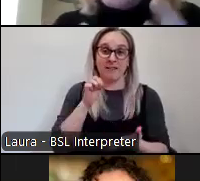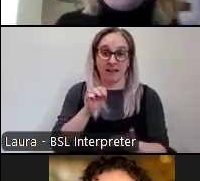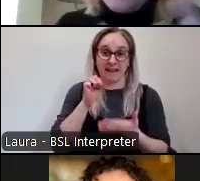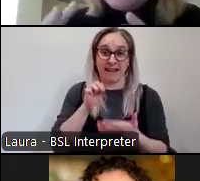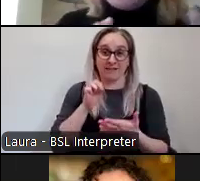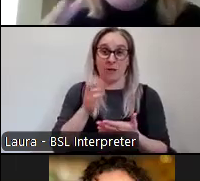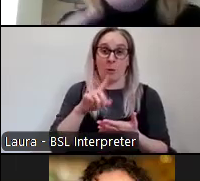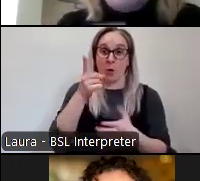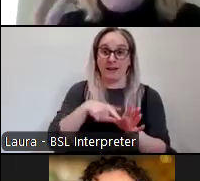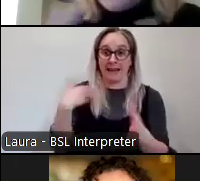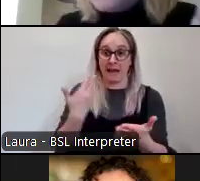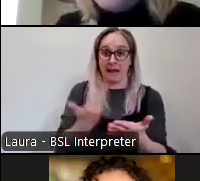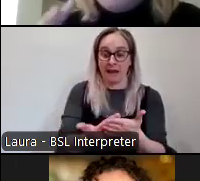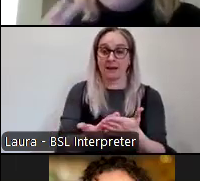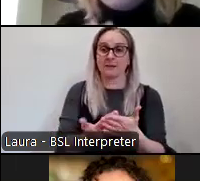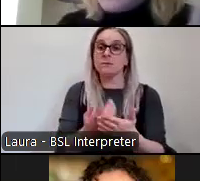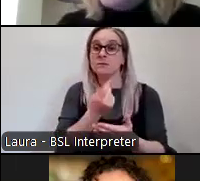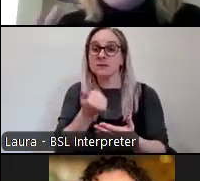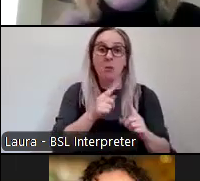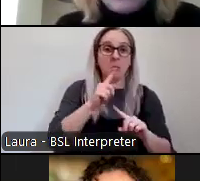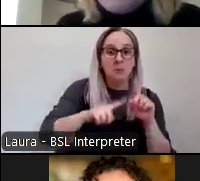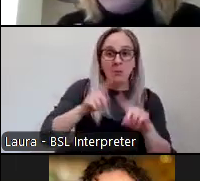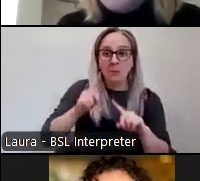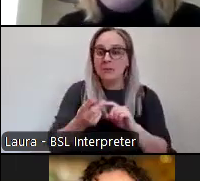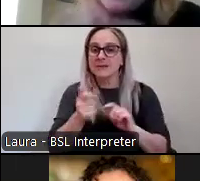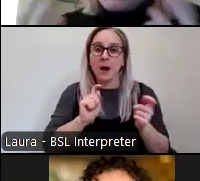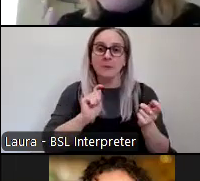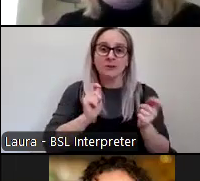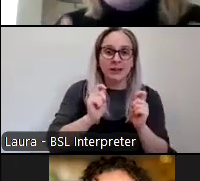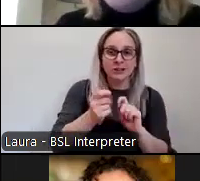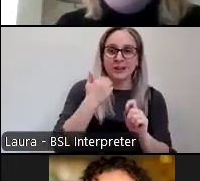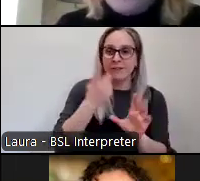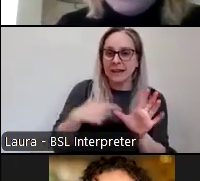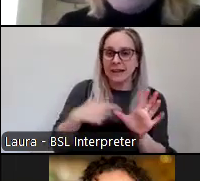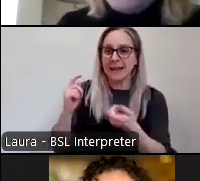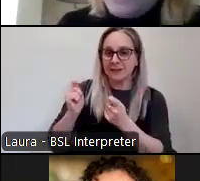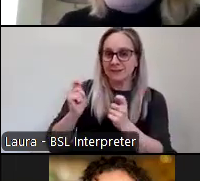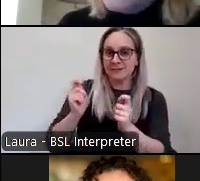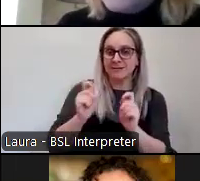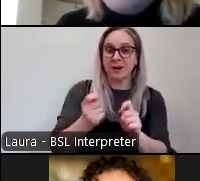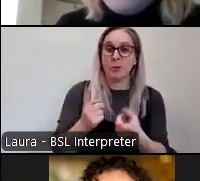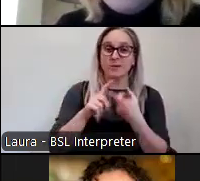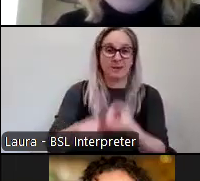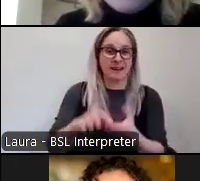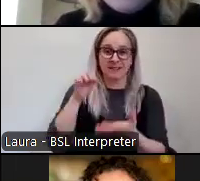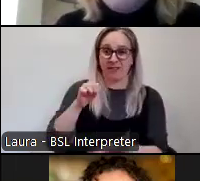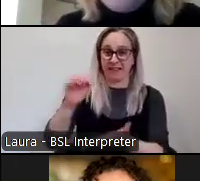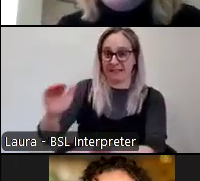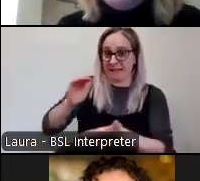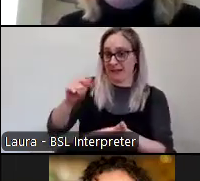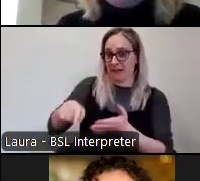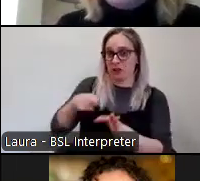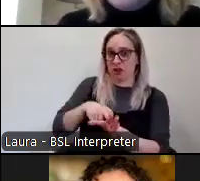year. So there is some variety, there are some changes year on year, but it is dependent on the funding that we're in receipt of at that particular